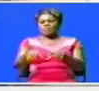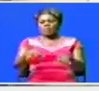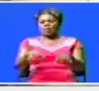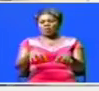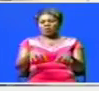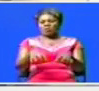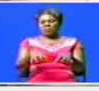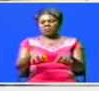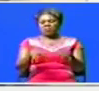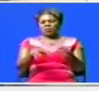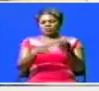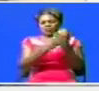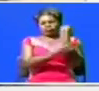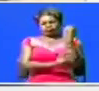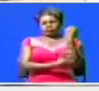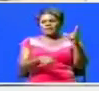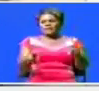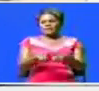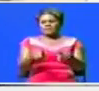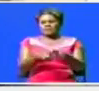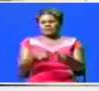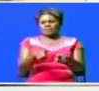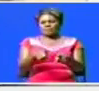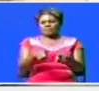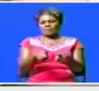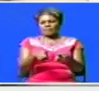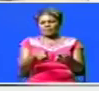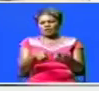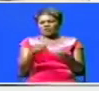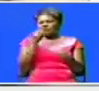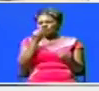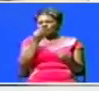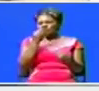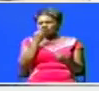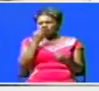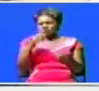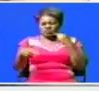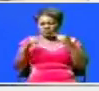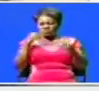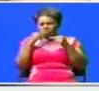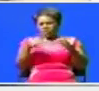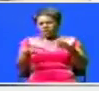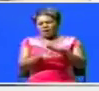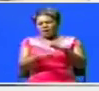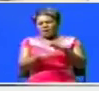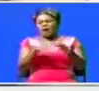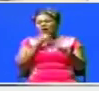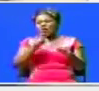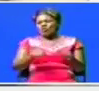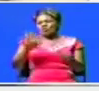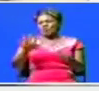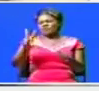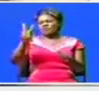deteriorating. We've also had our malnutrition rates for under fives increasing